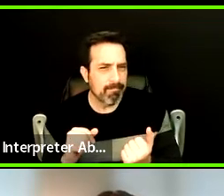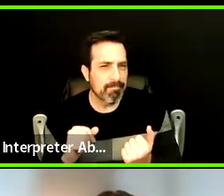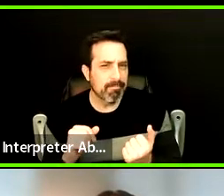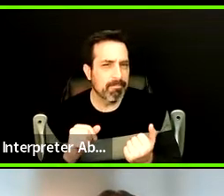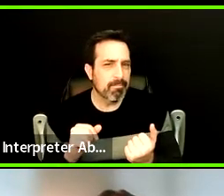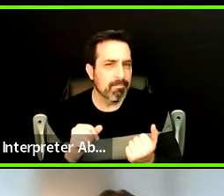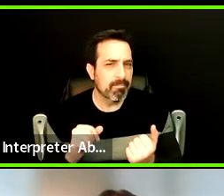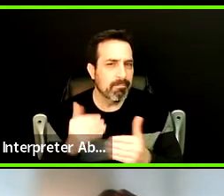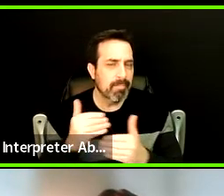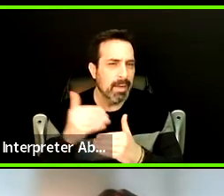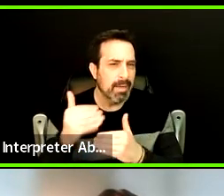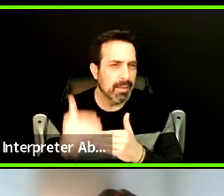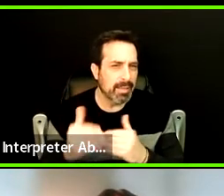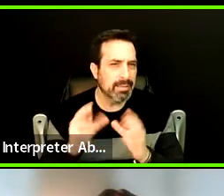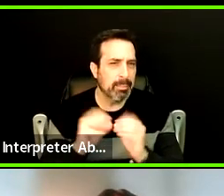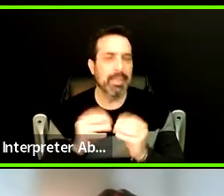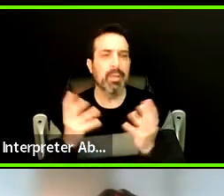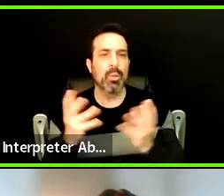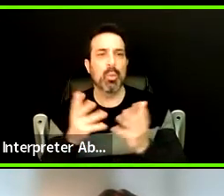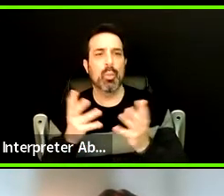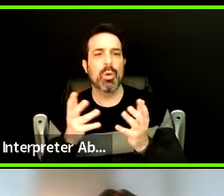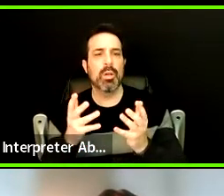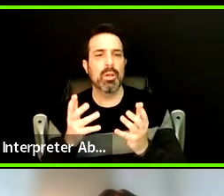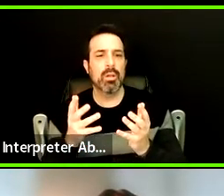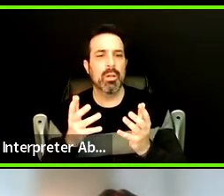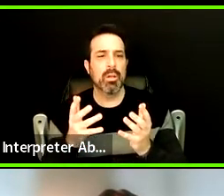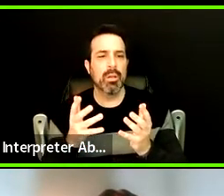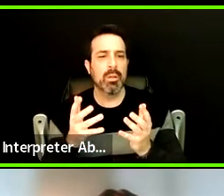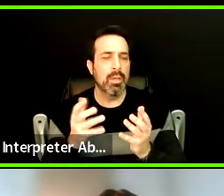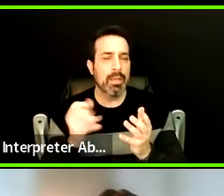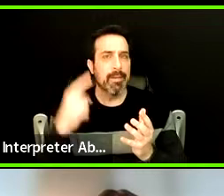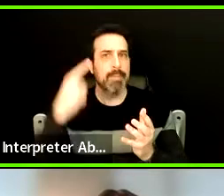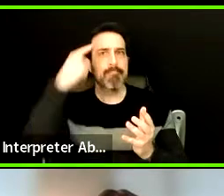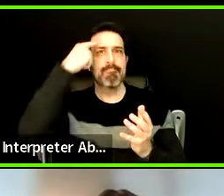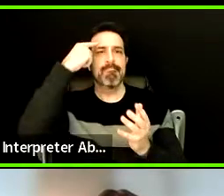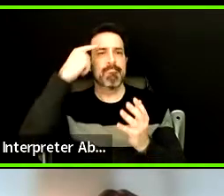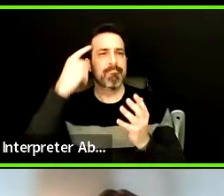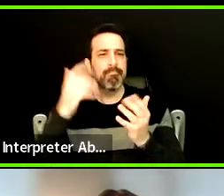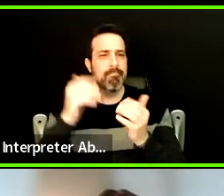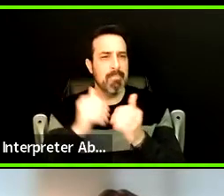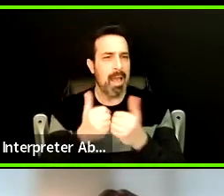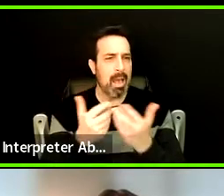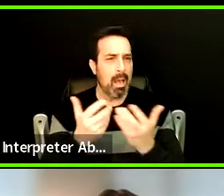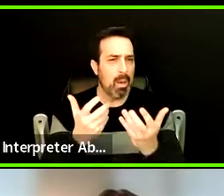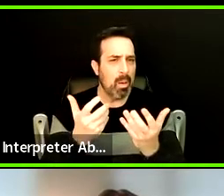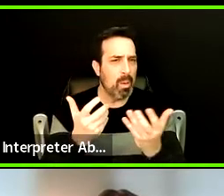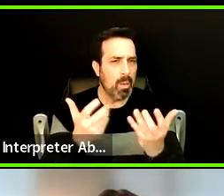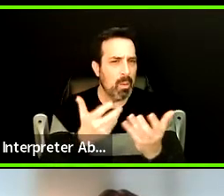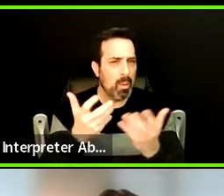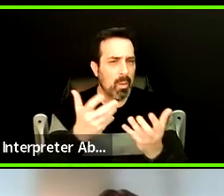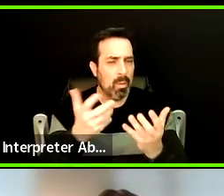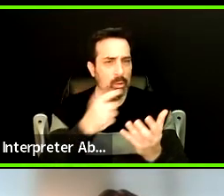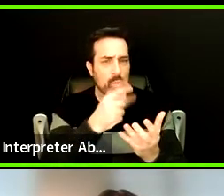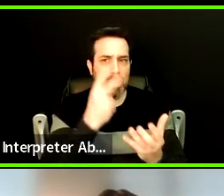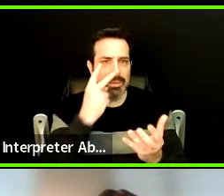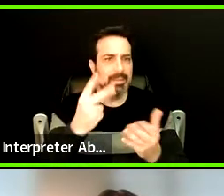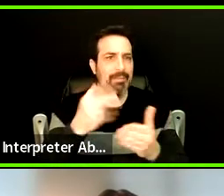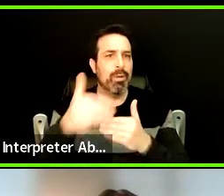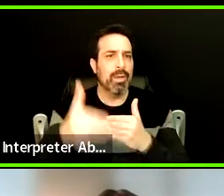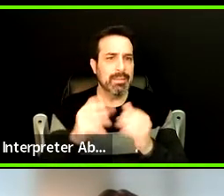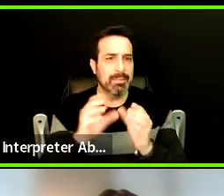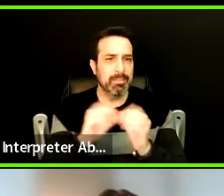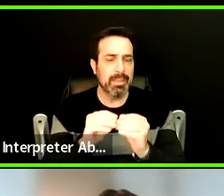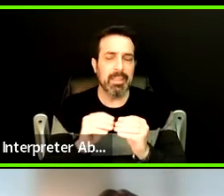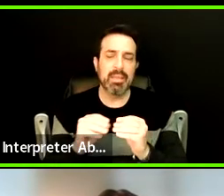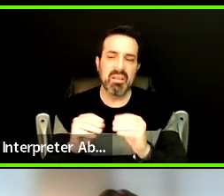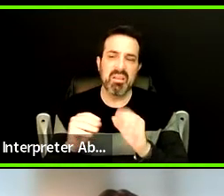the next meeting, if other things dawn on folks, how soon would you like those so that folks can see them at the next meeting? Yeah, we